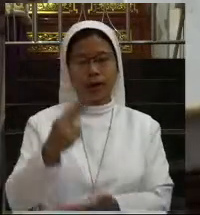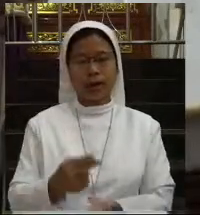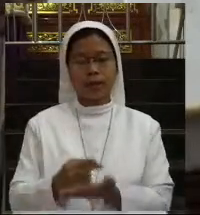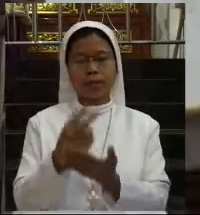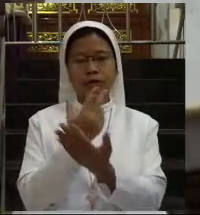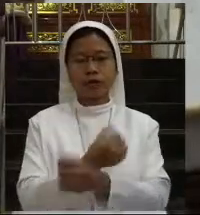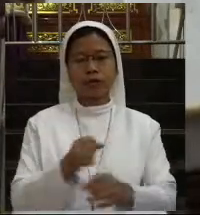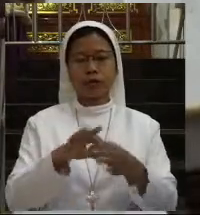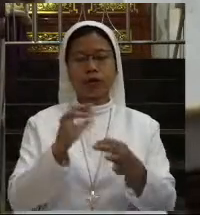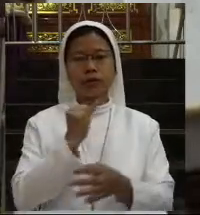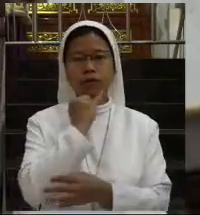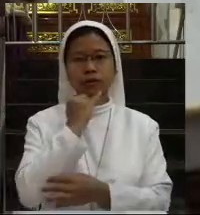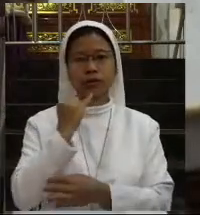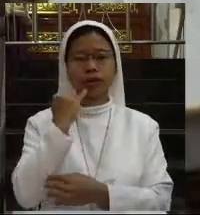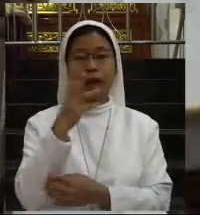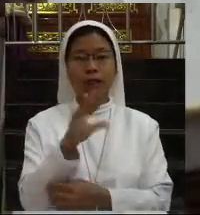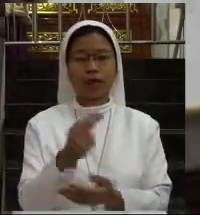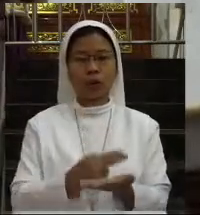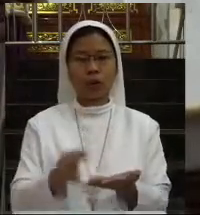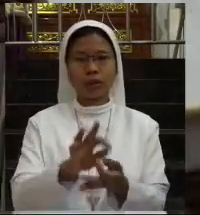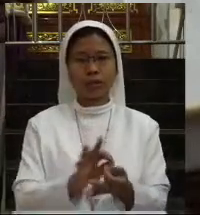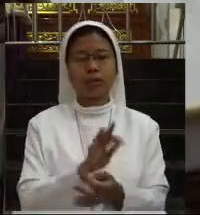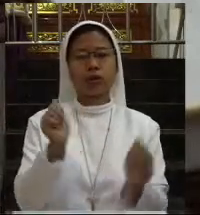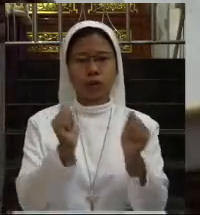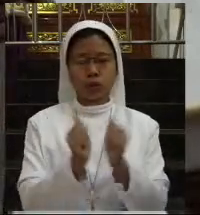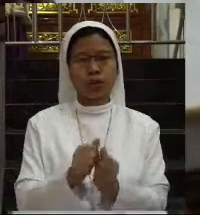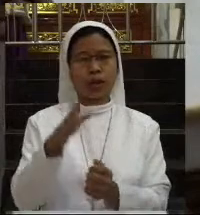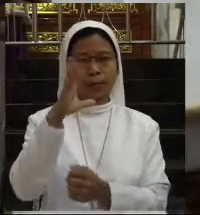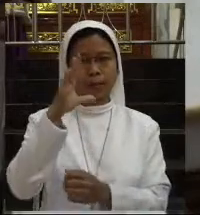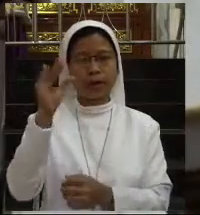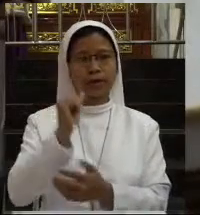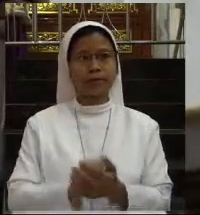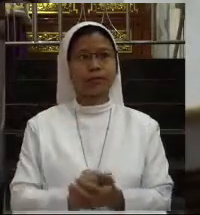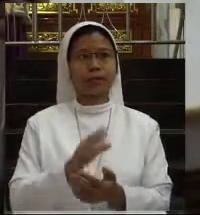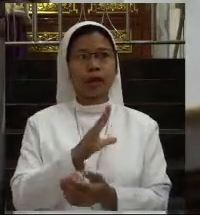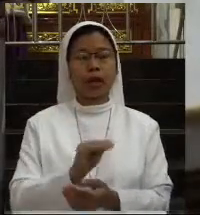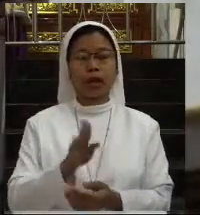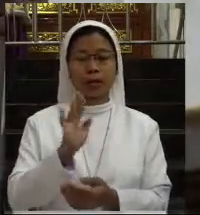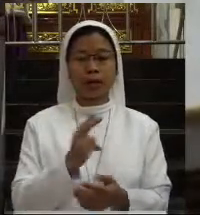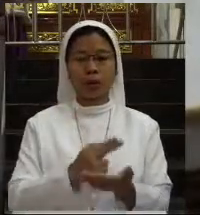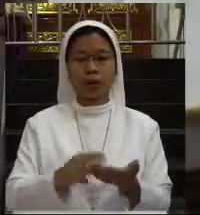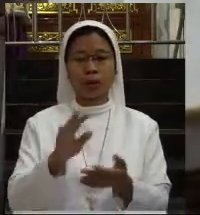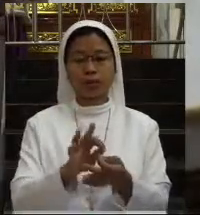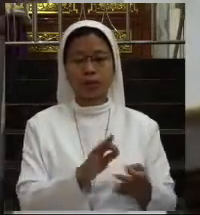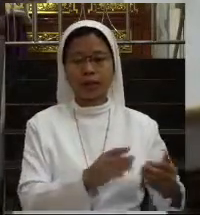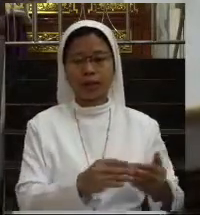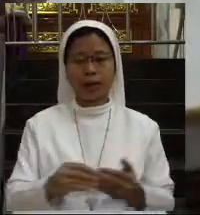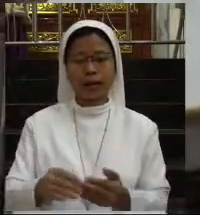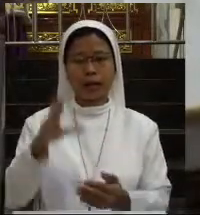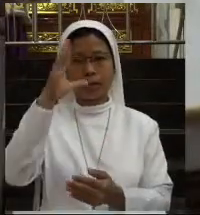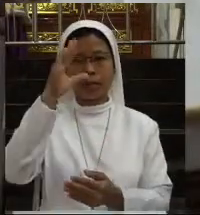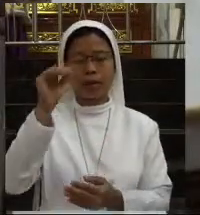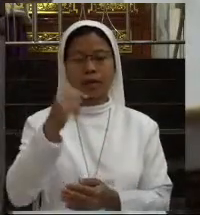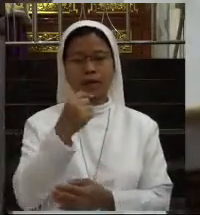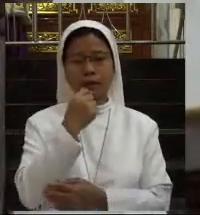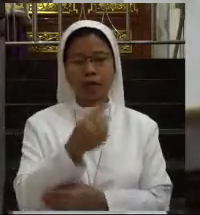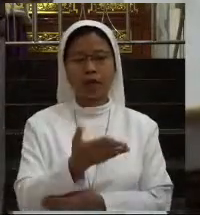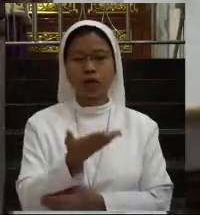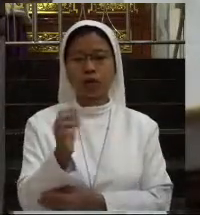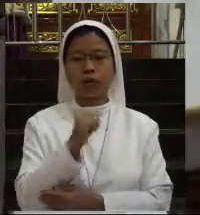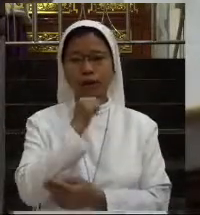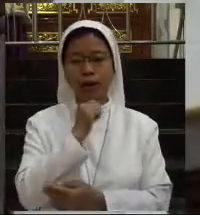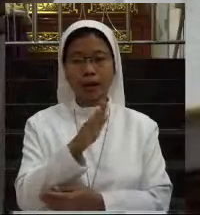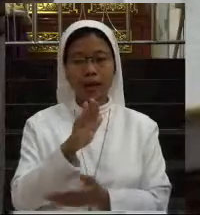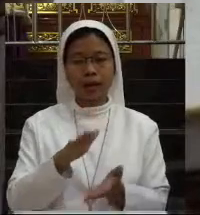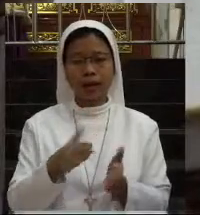Holy Spirit was upon him. It had been revealed to him by the Holy Spirit that he should not see death before